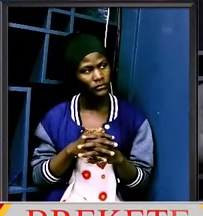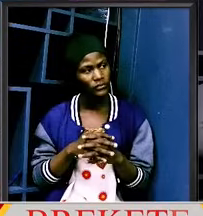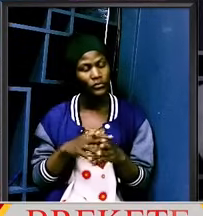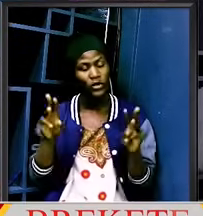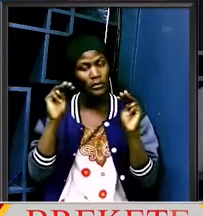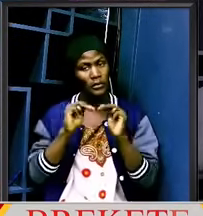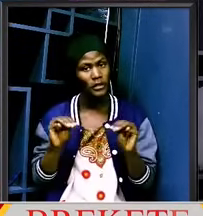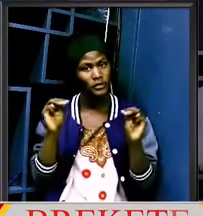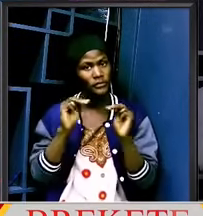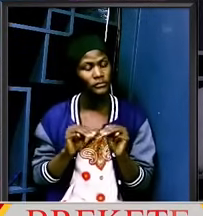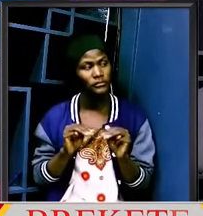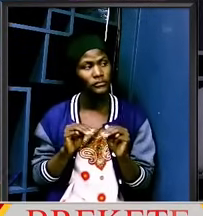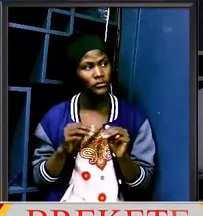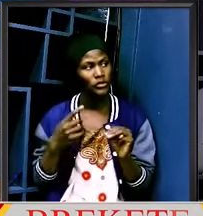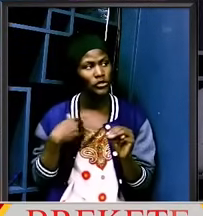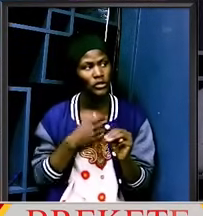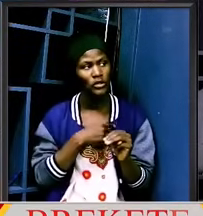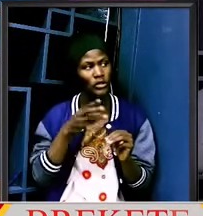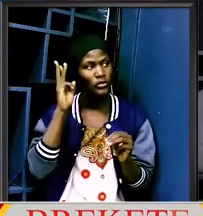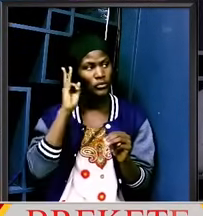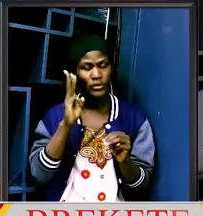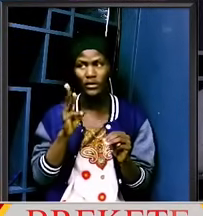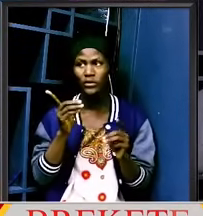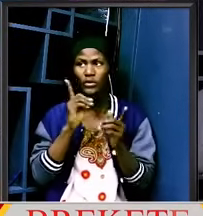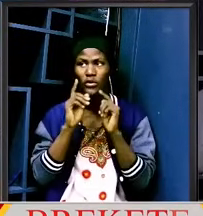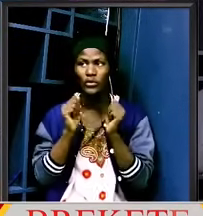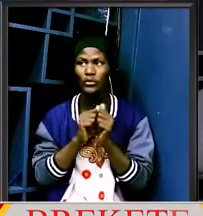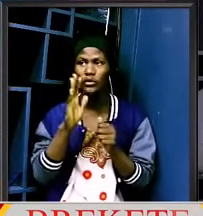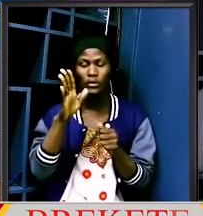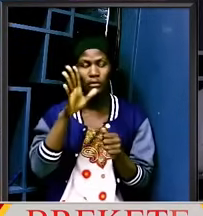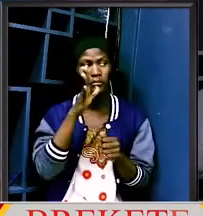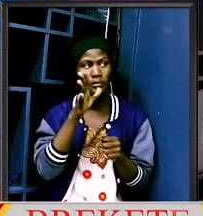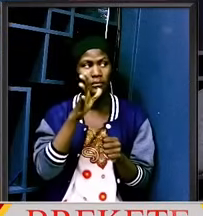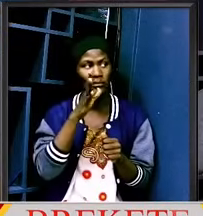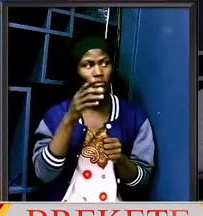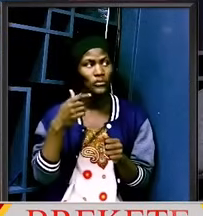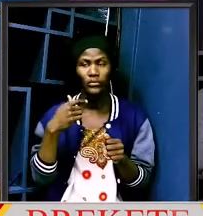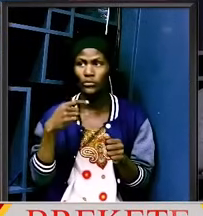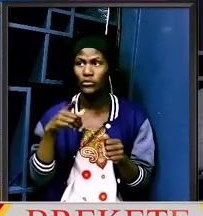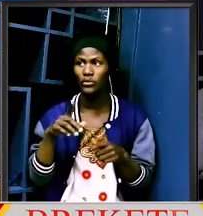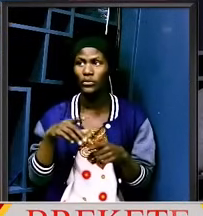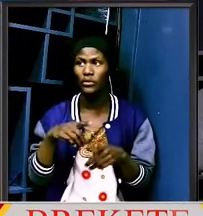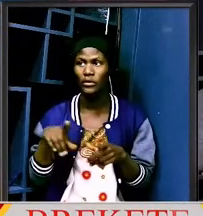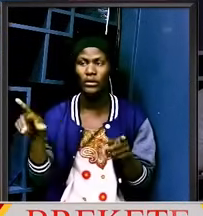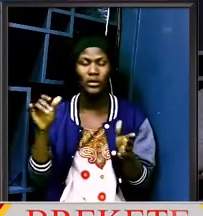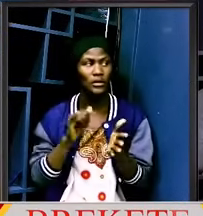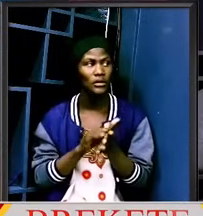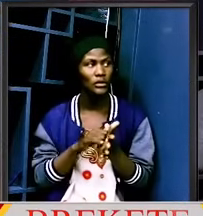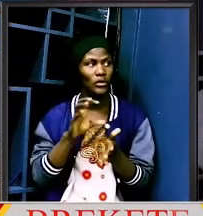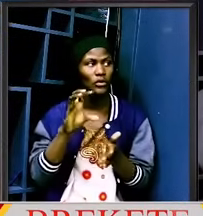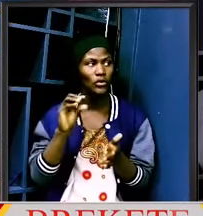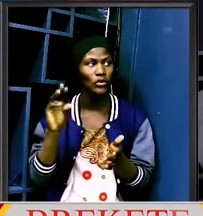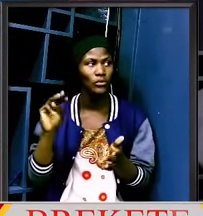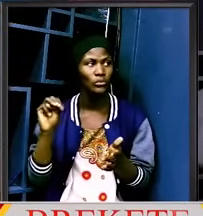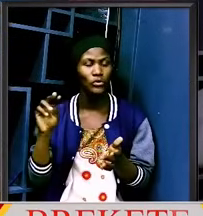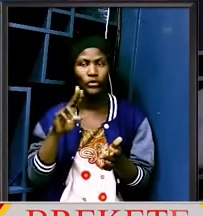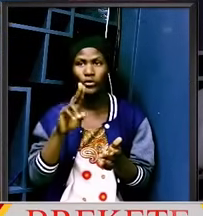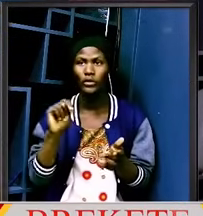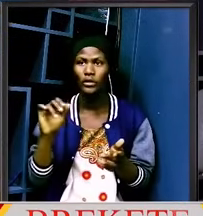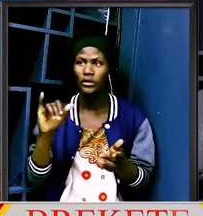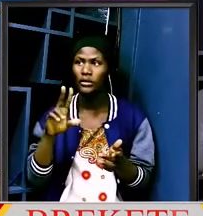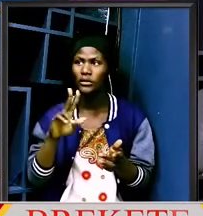by Monday we go discuss with Momsi. When I go leave that community, your life is in